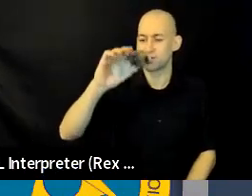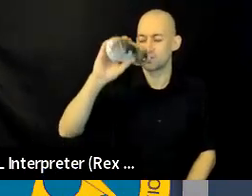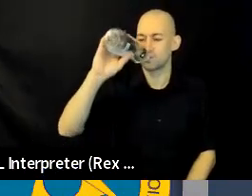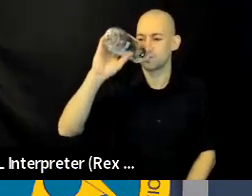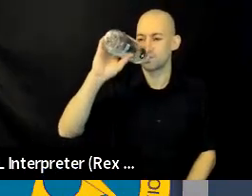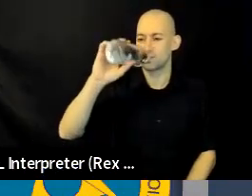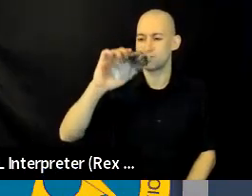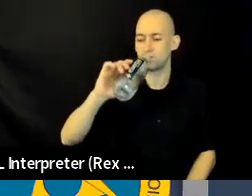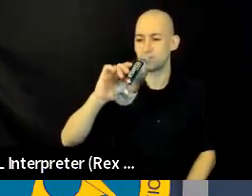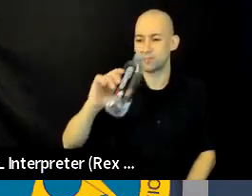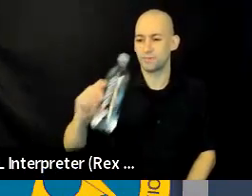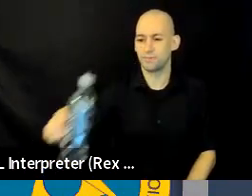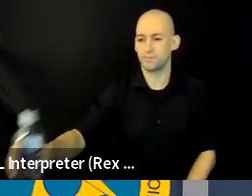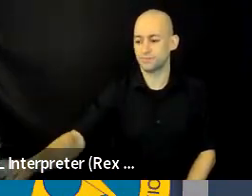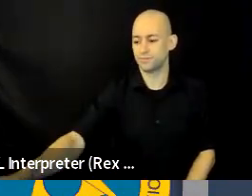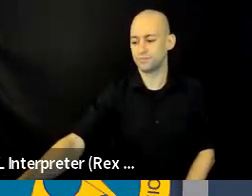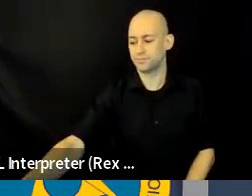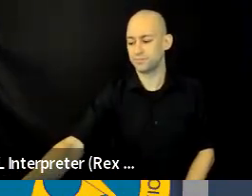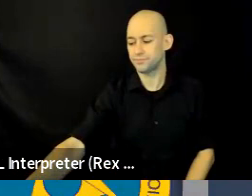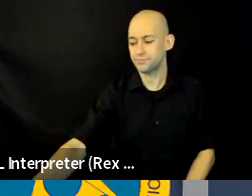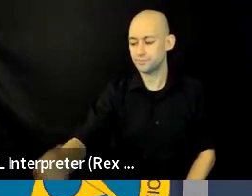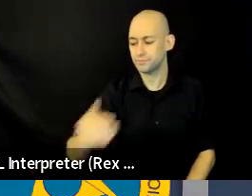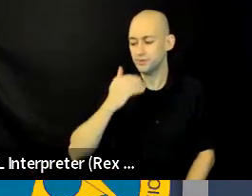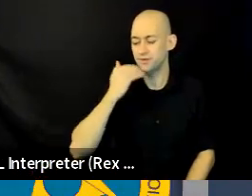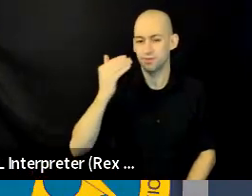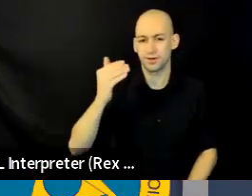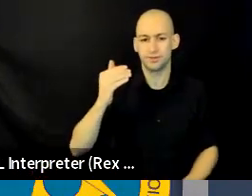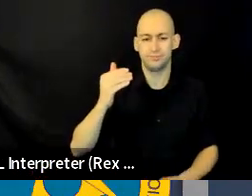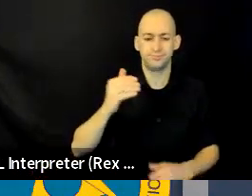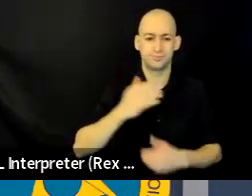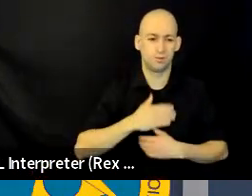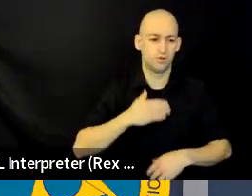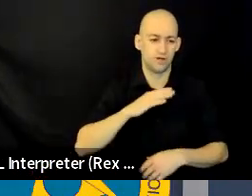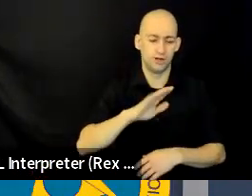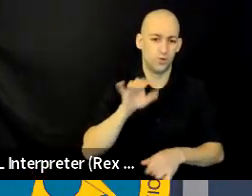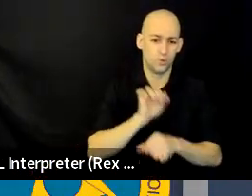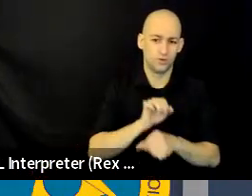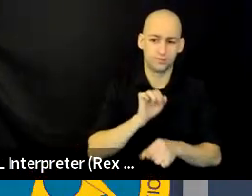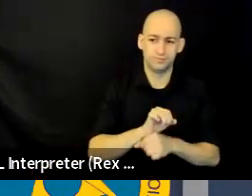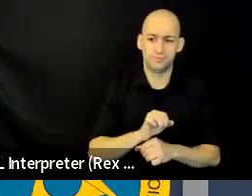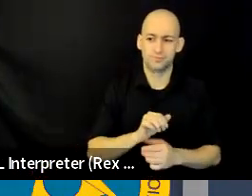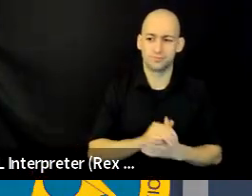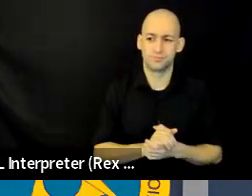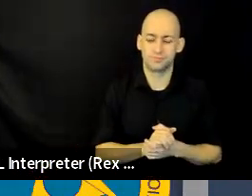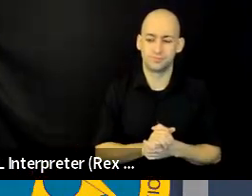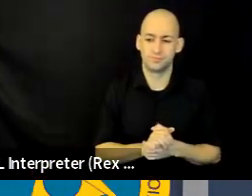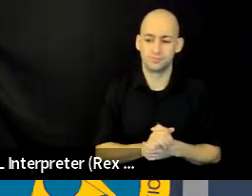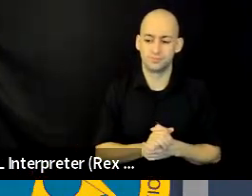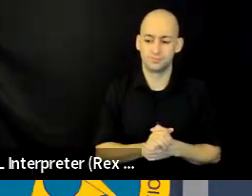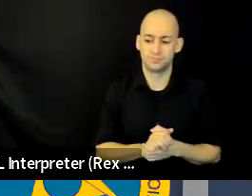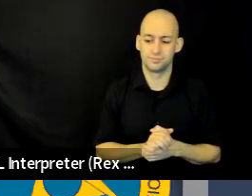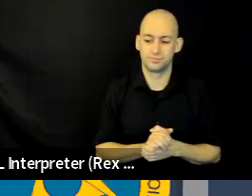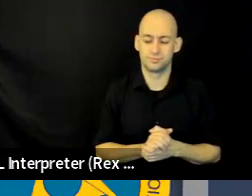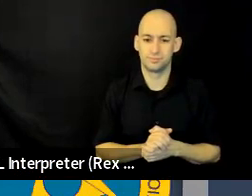Thank you, Madam Chair, and I too appreciate your hard work and your staff's hard work in working on this project and bringing it forward. I know CSIS is an